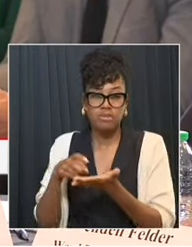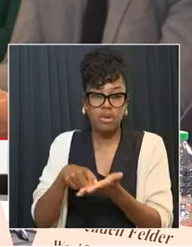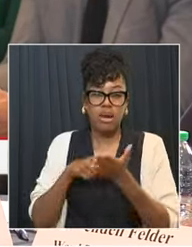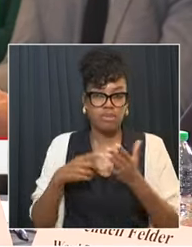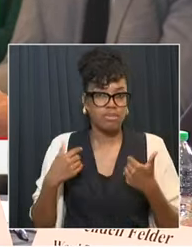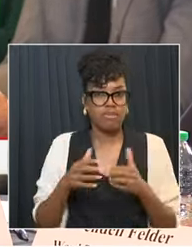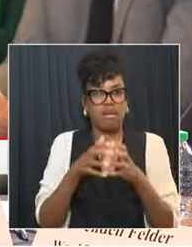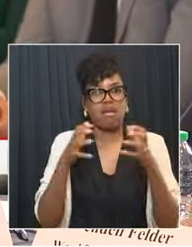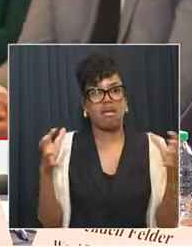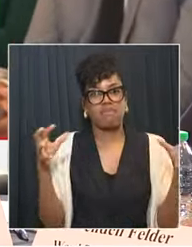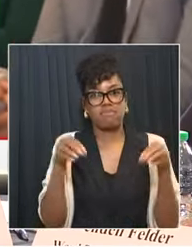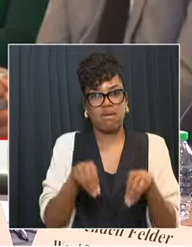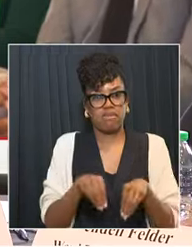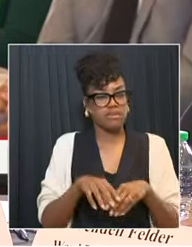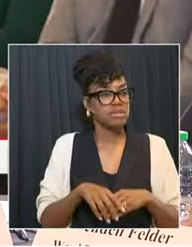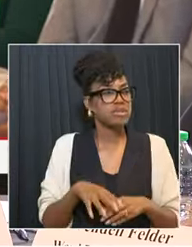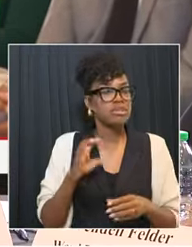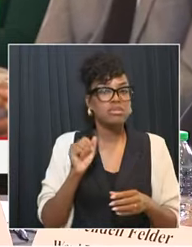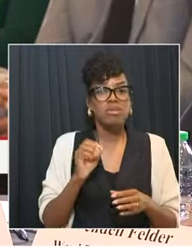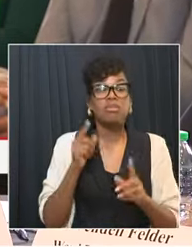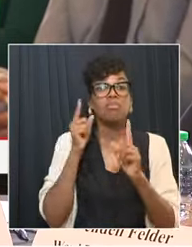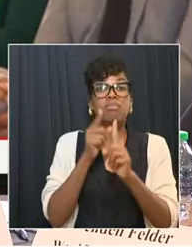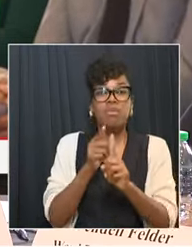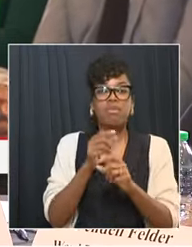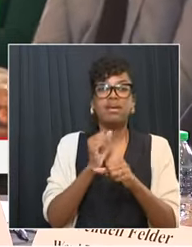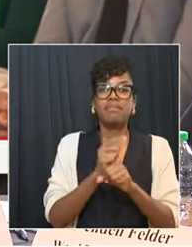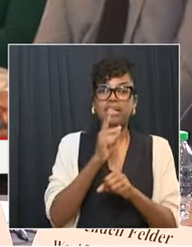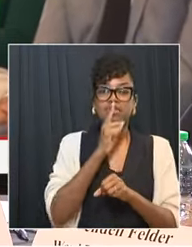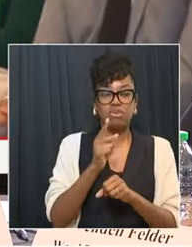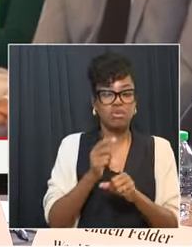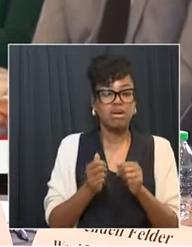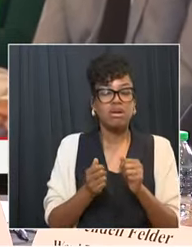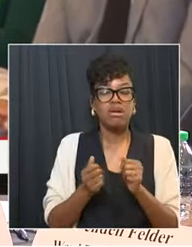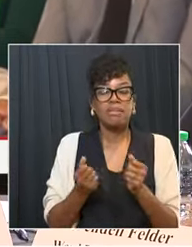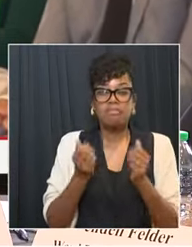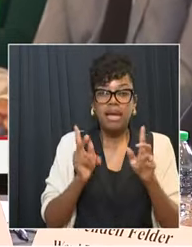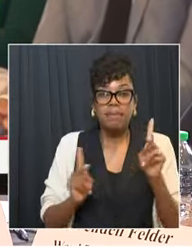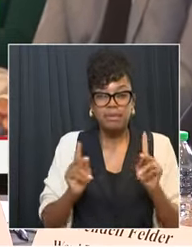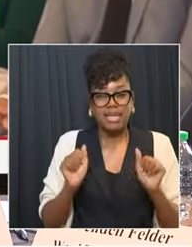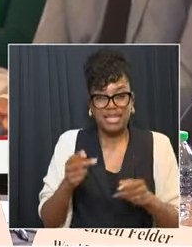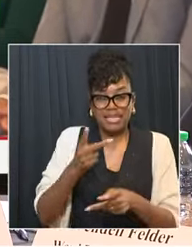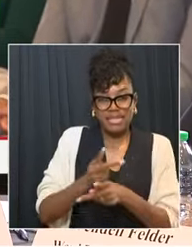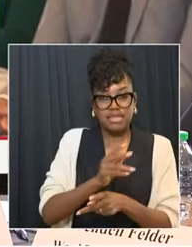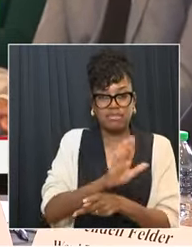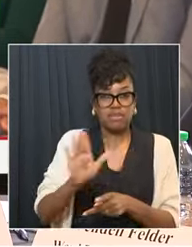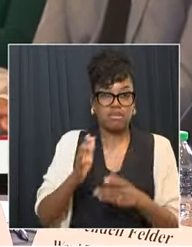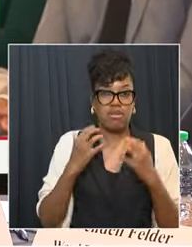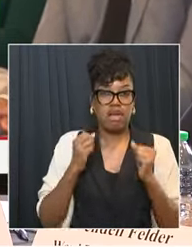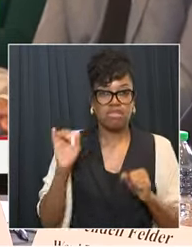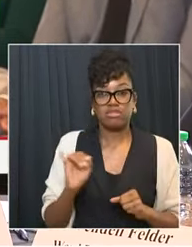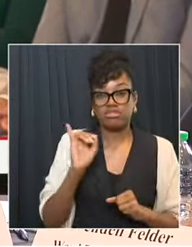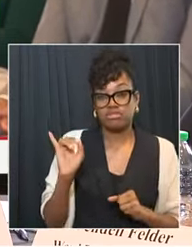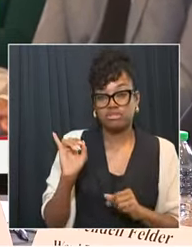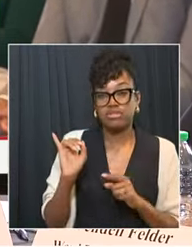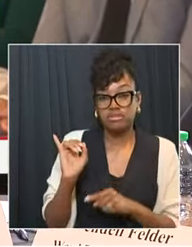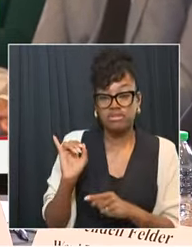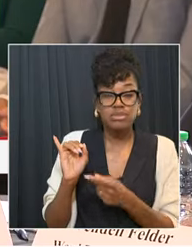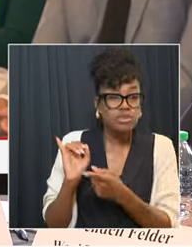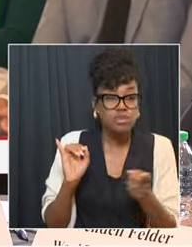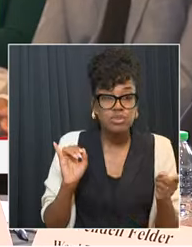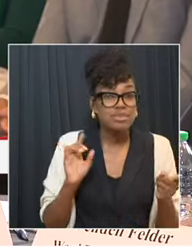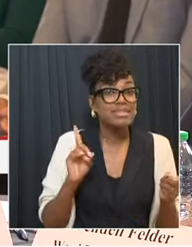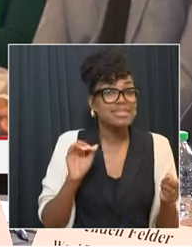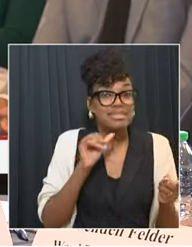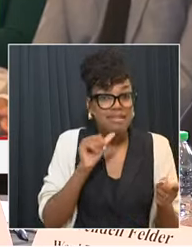as many people as possible can maintain health insurance. And you didn't have to do that. The team didn't have to do that. And so we'll go through the specifics of